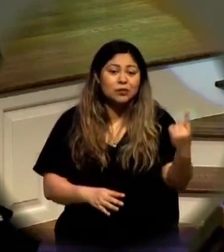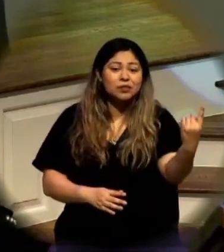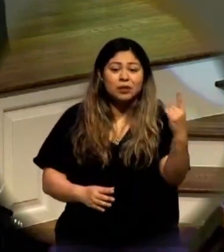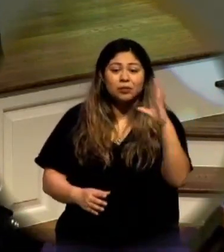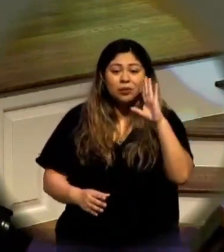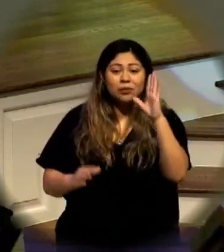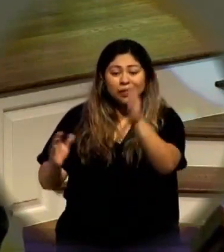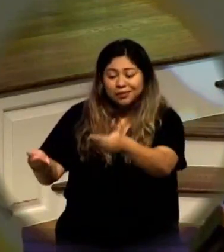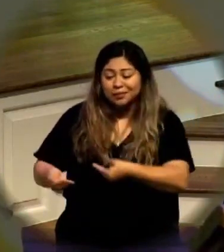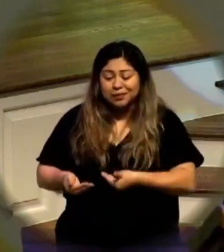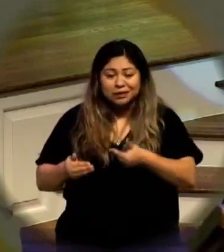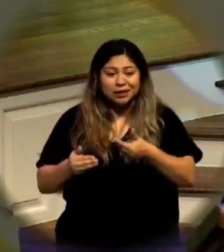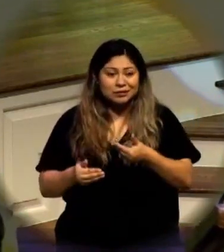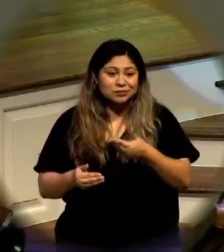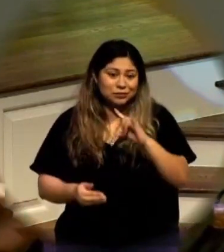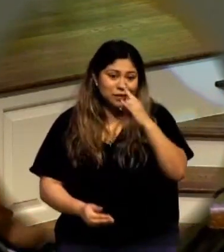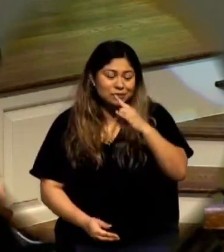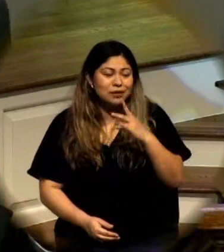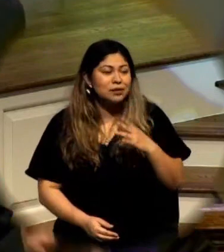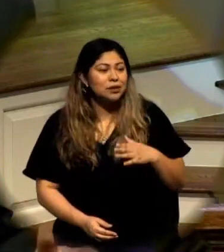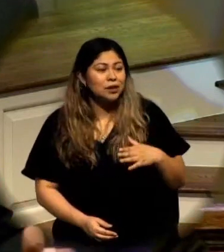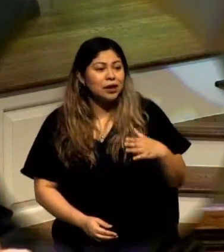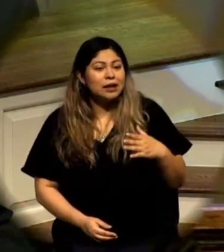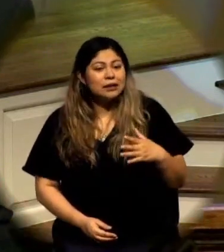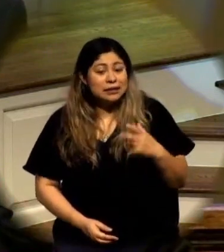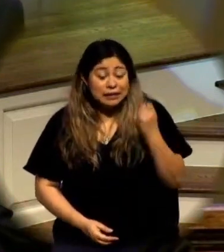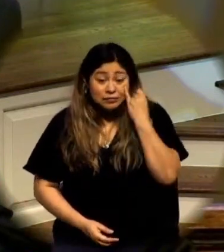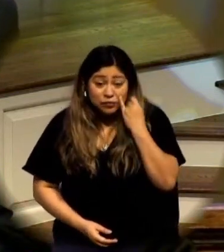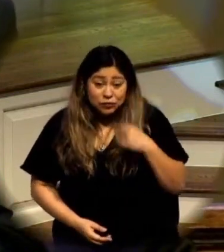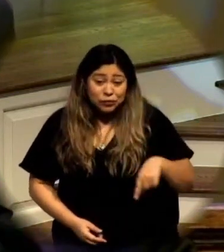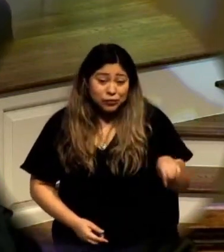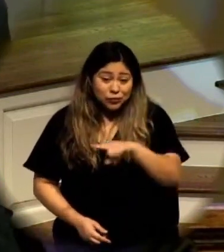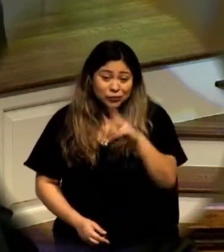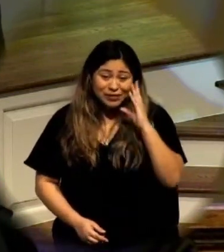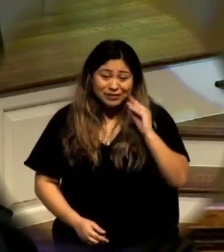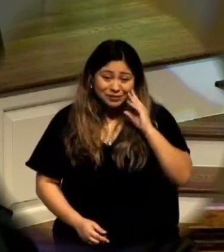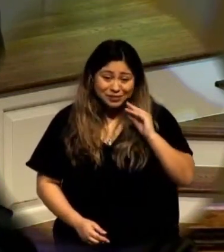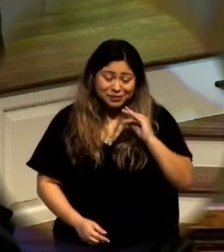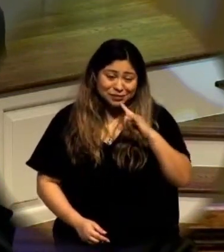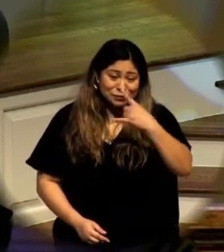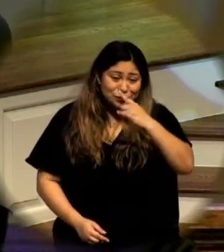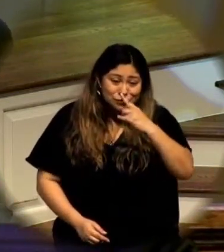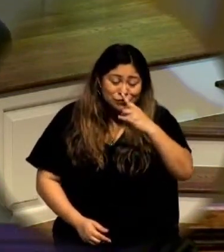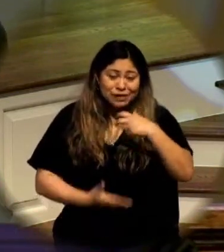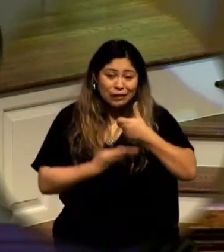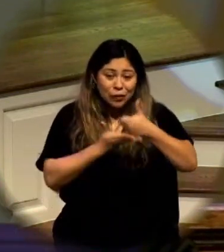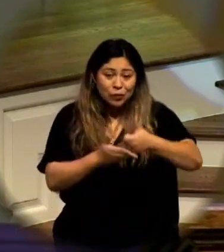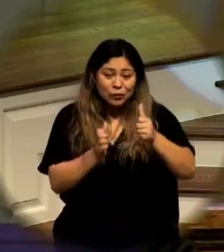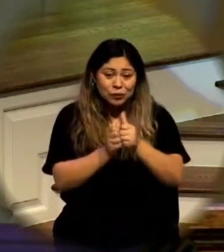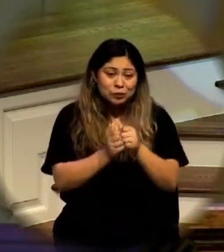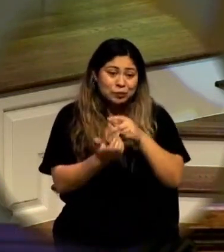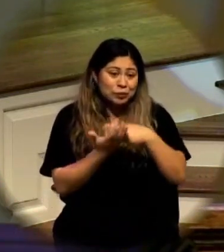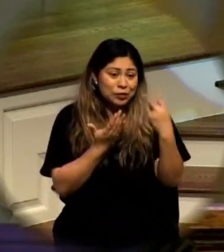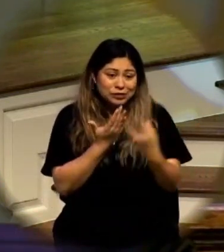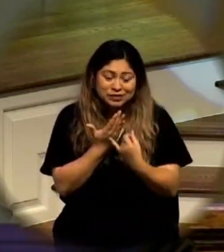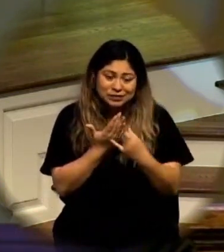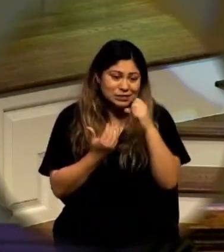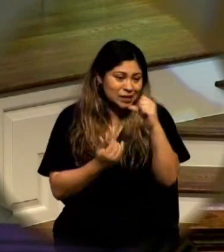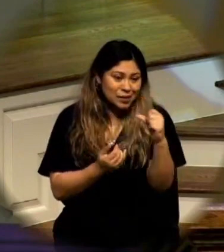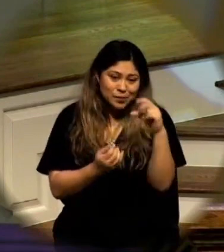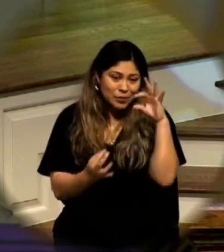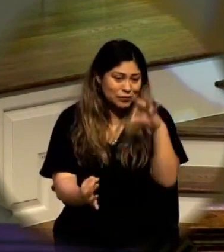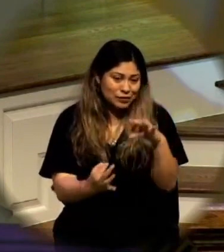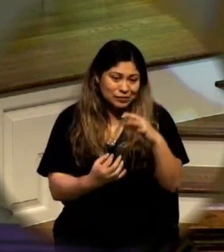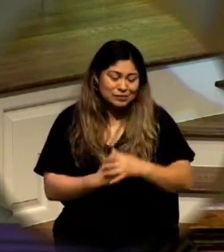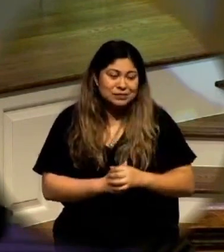projects. But when children help you with projects, it's not perfect. In fact, some of our most treasured possessions in our life